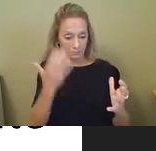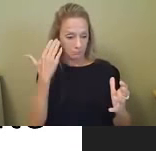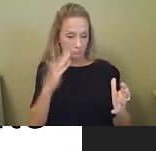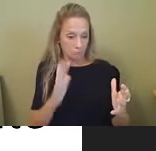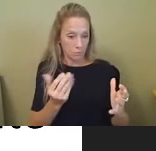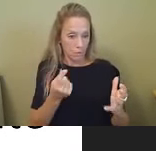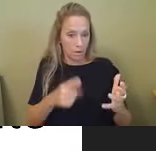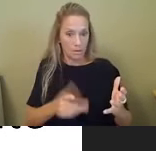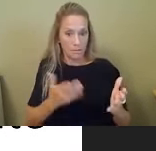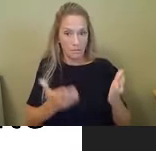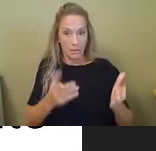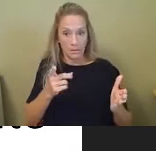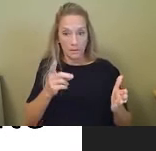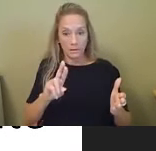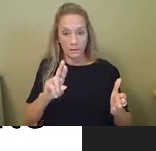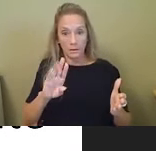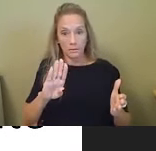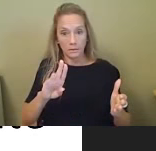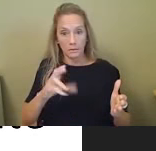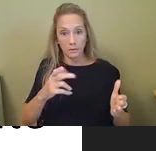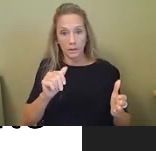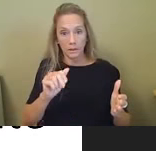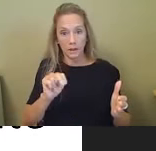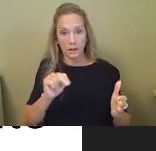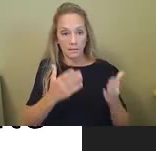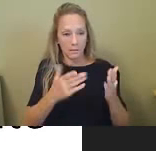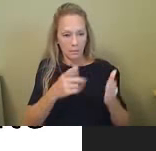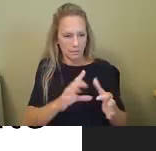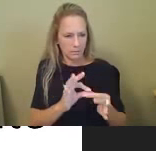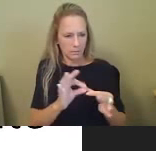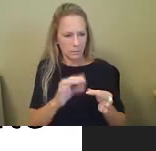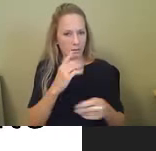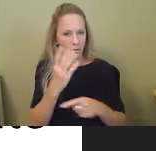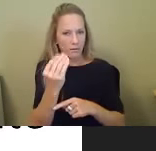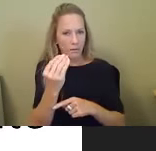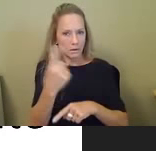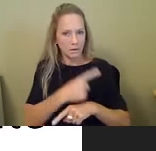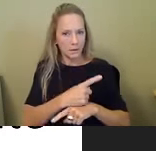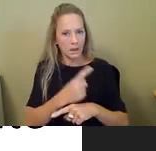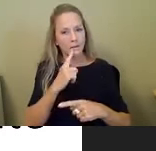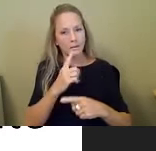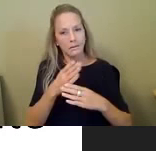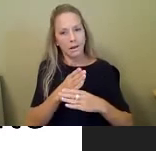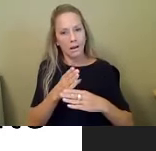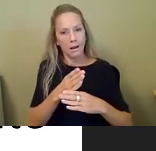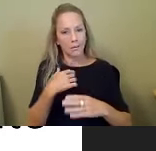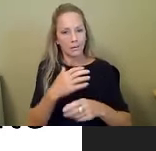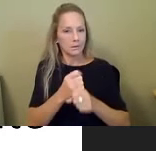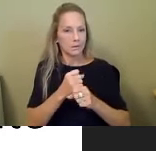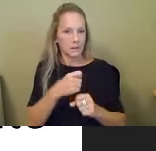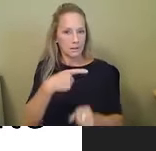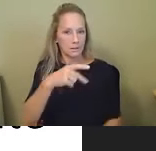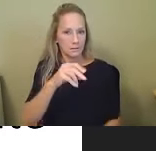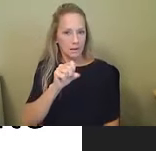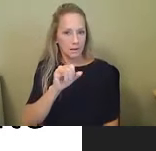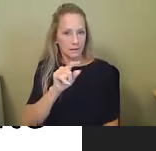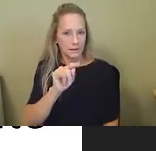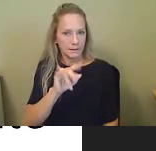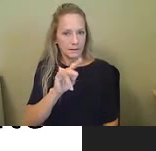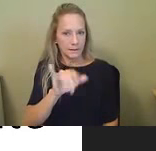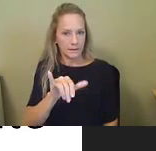you may have quoted a 14-day average on the positivity rate. For what we drew from TDH, we've gone